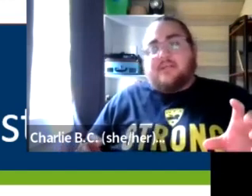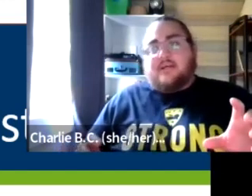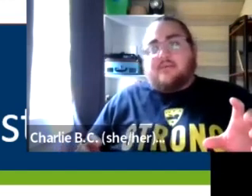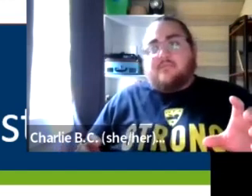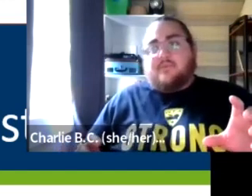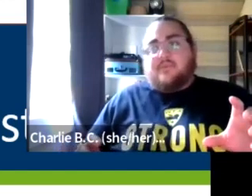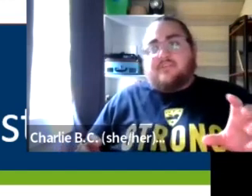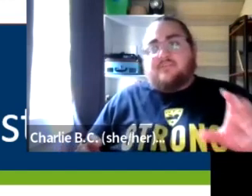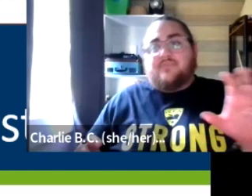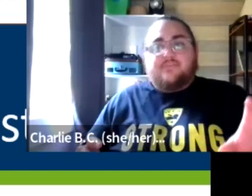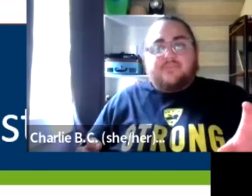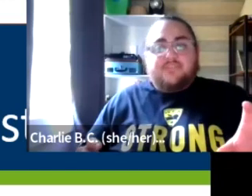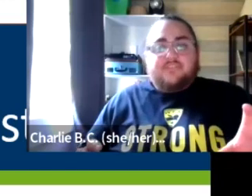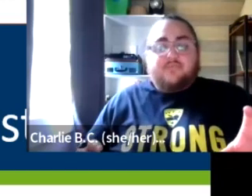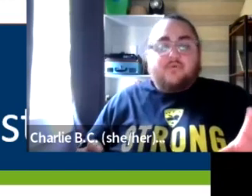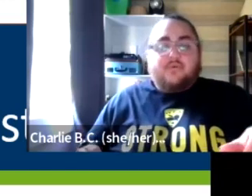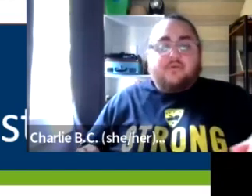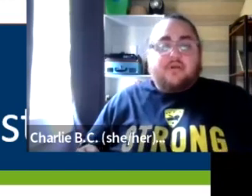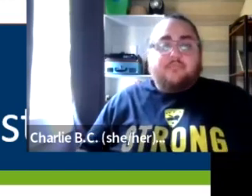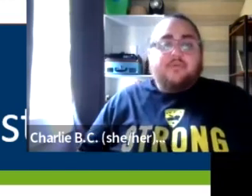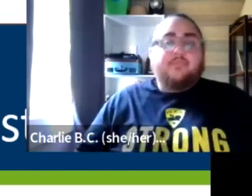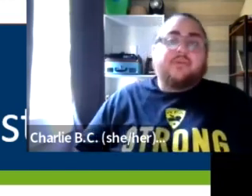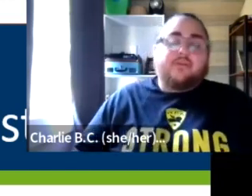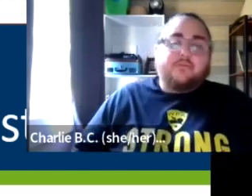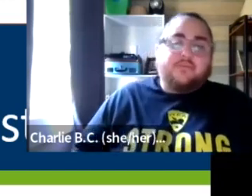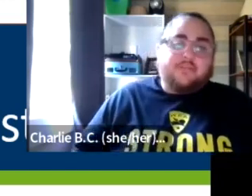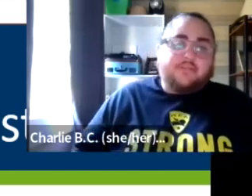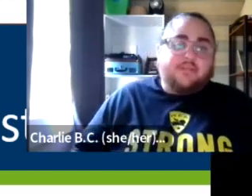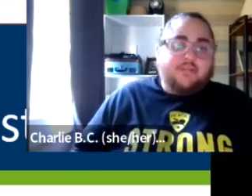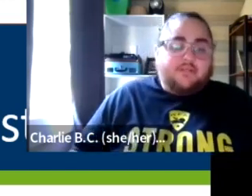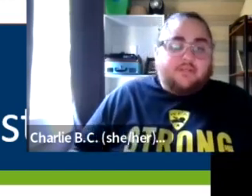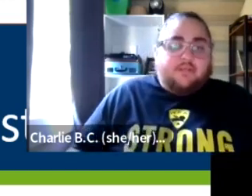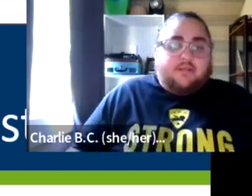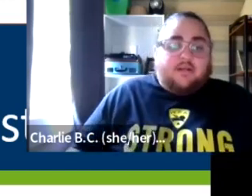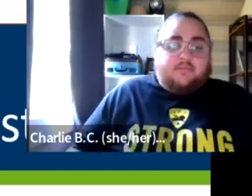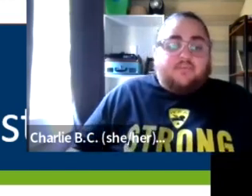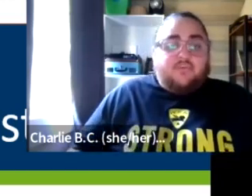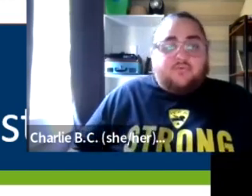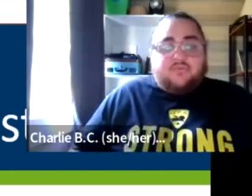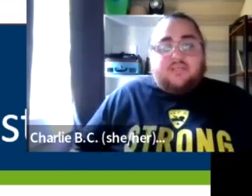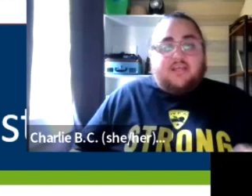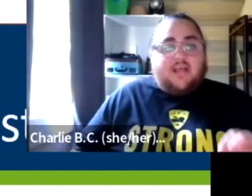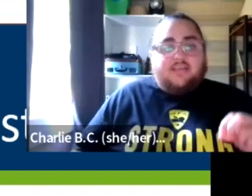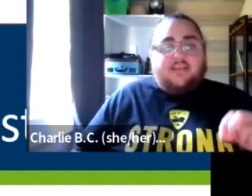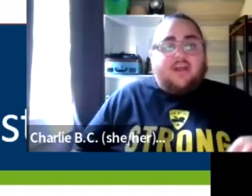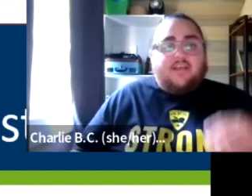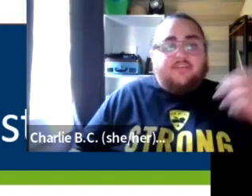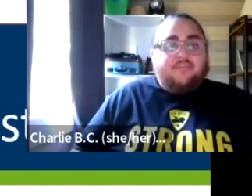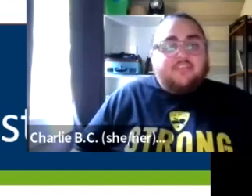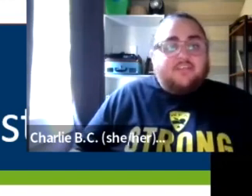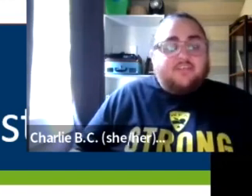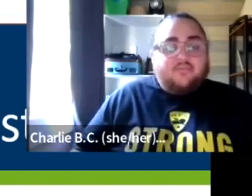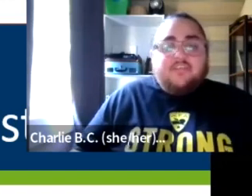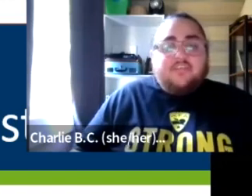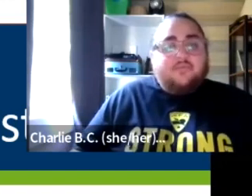but it's resources for people in our community to use that are